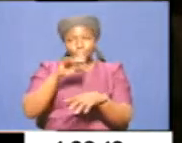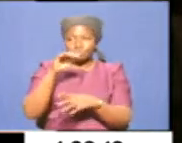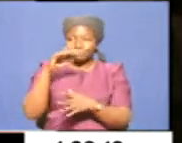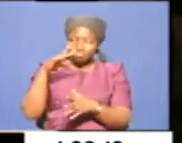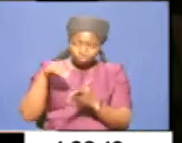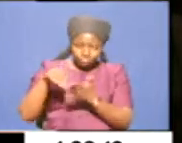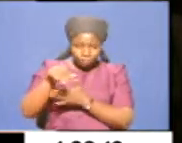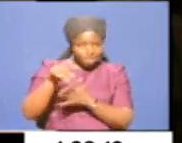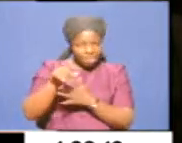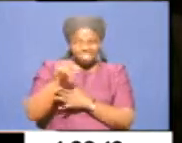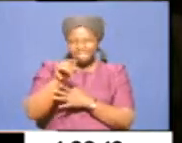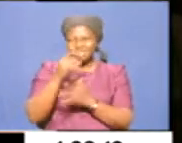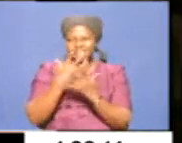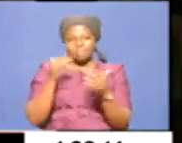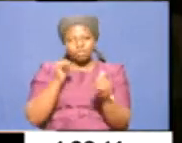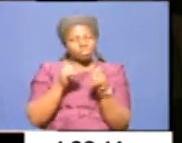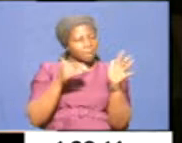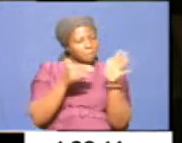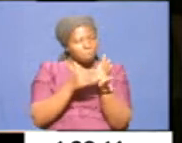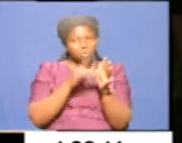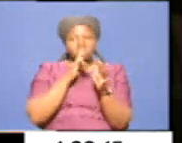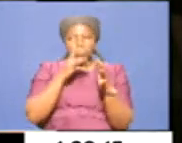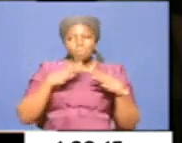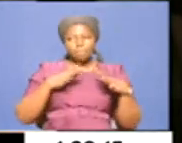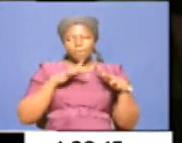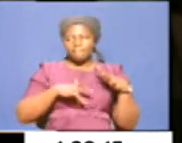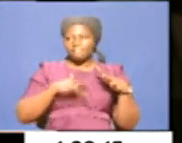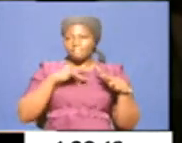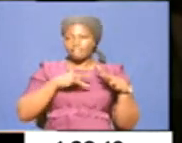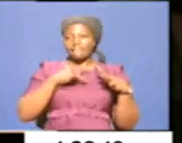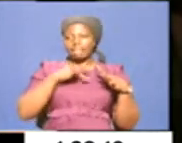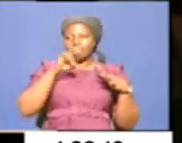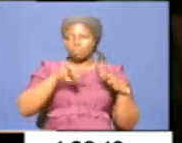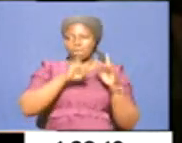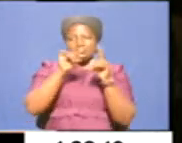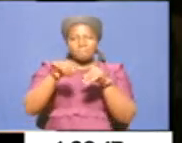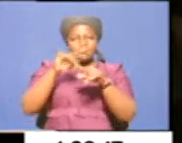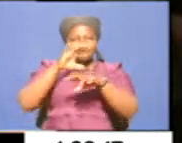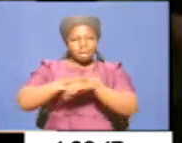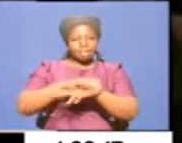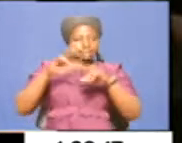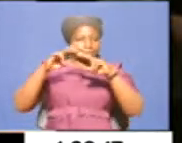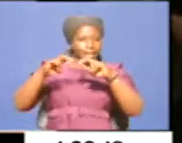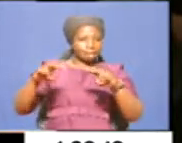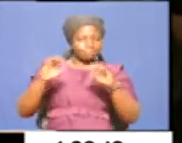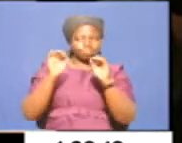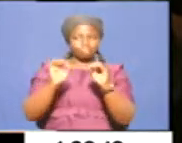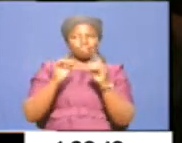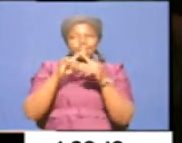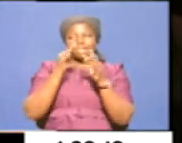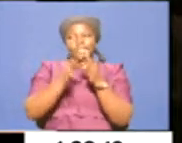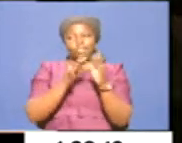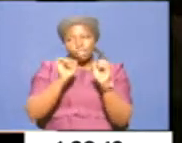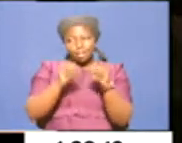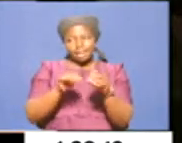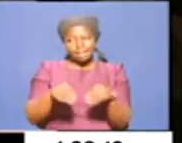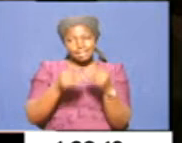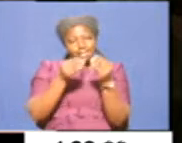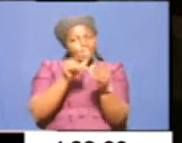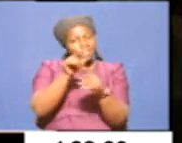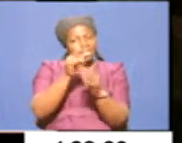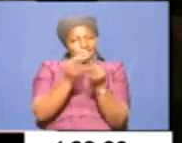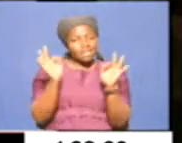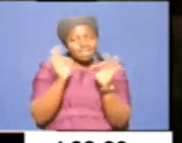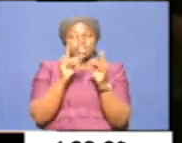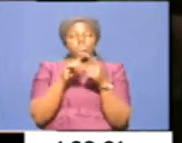cost is something that is an impediment, so people don't feel that they should do it. But if we can give this as a helping hand